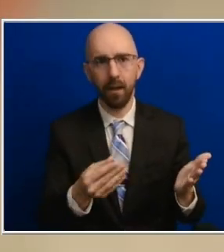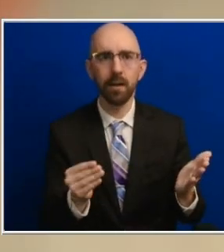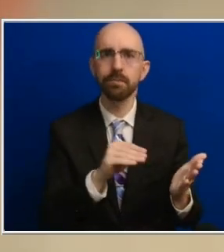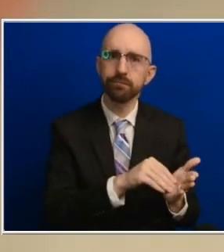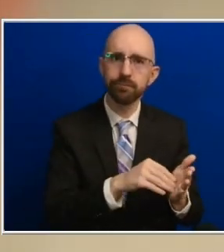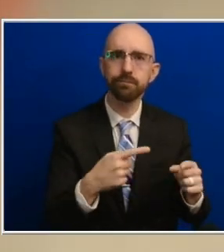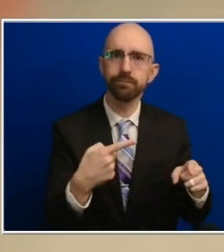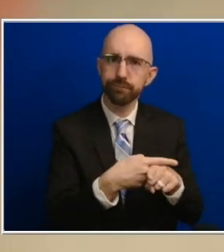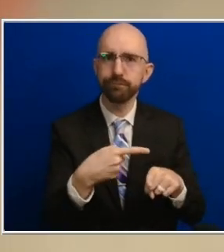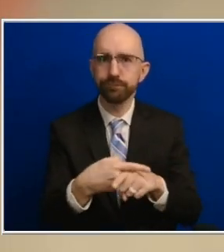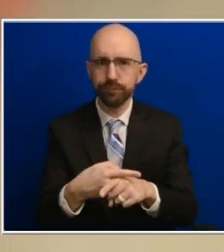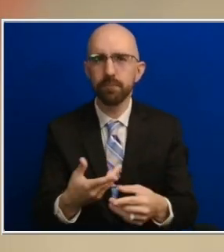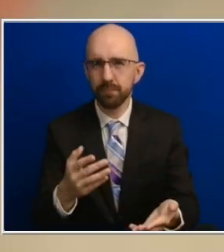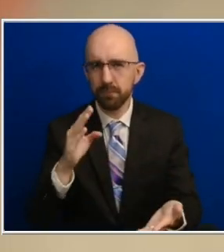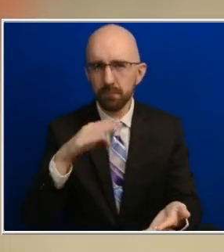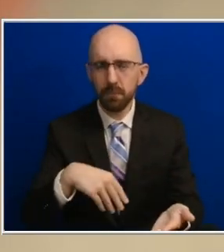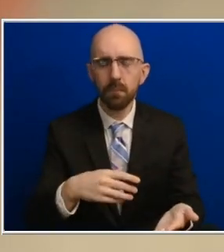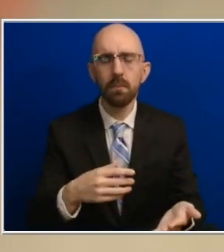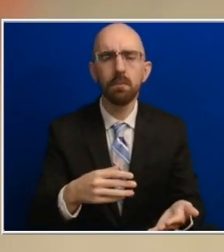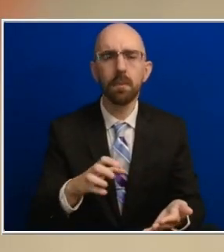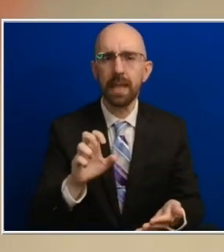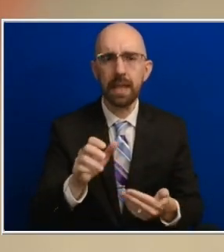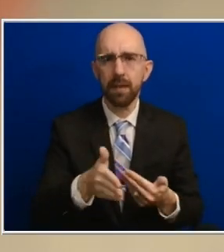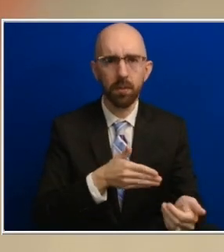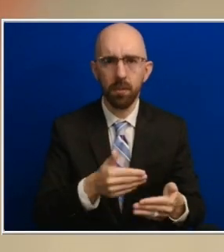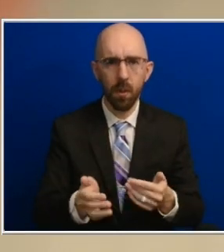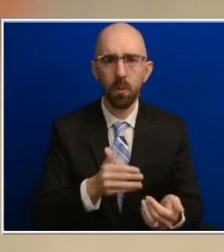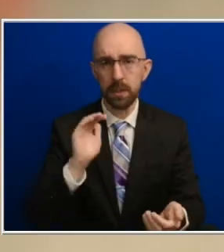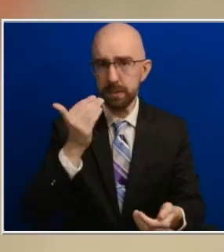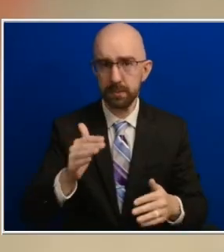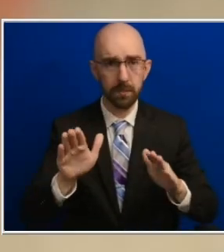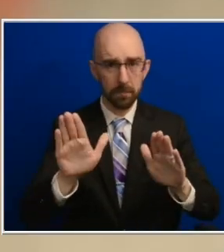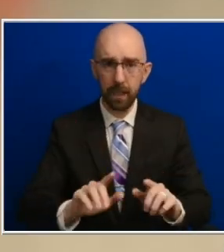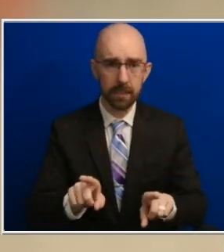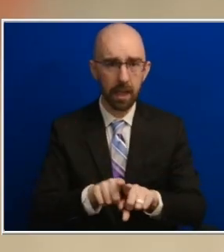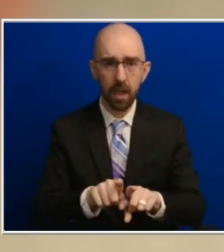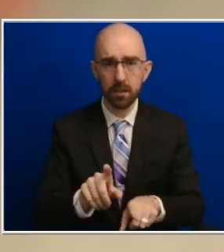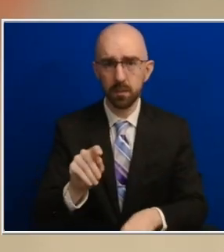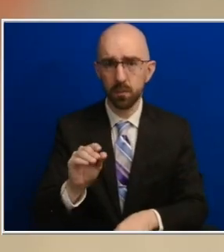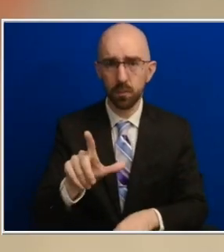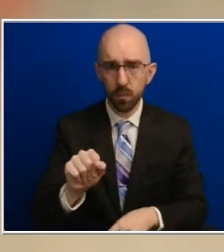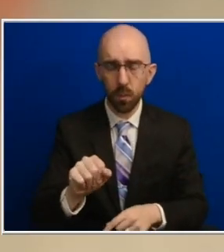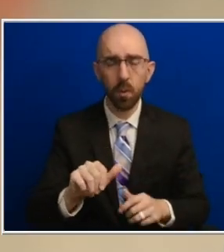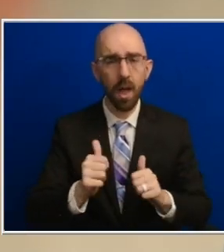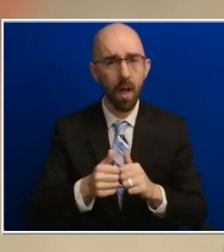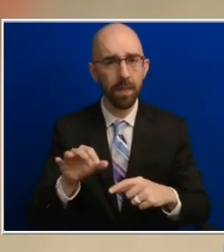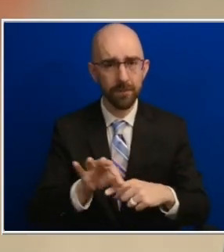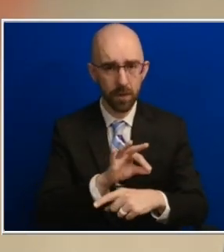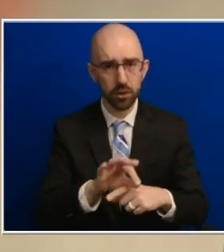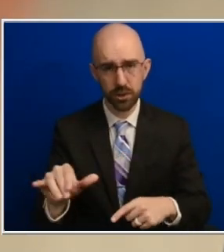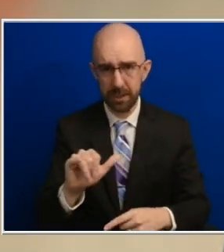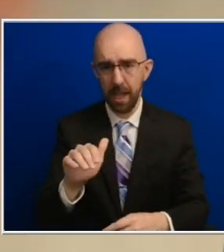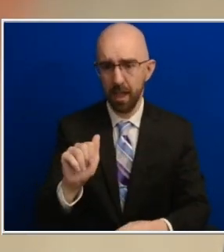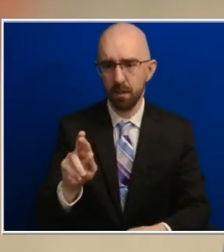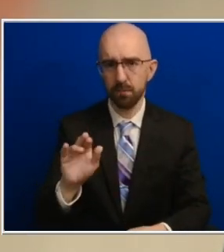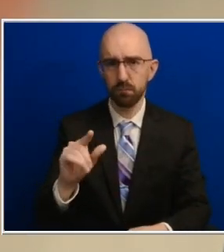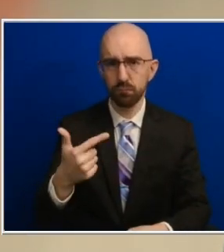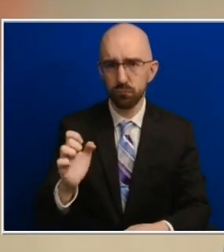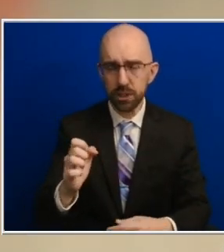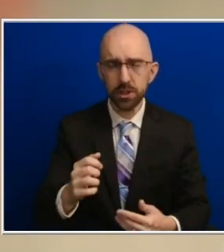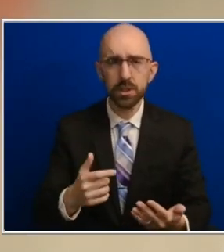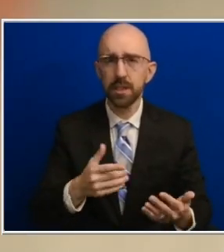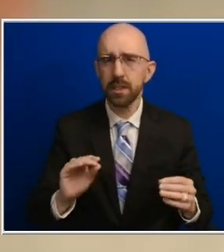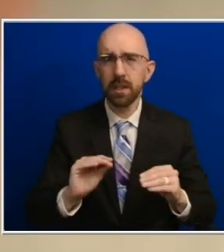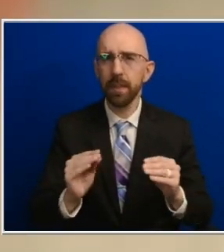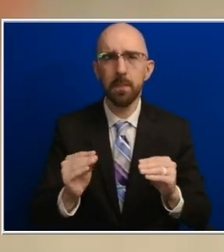and even though it seems amazing as these tools and how they function like a bridge, it's nothing